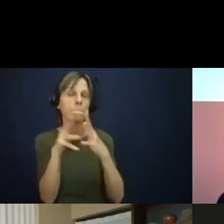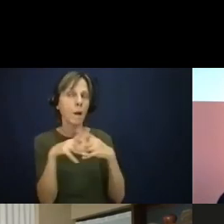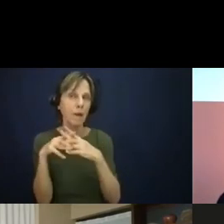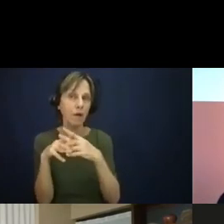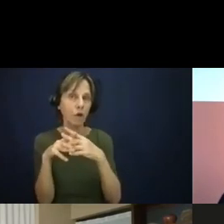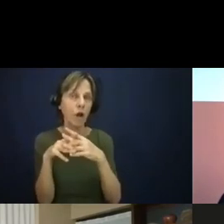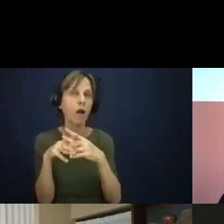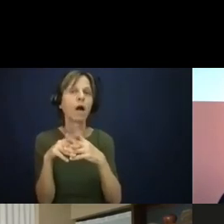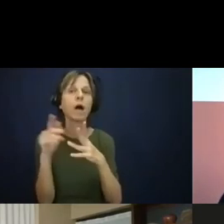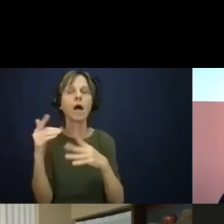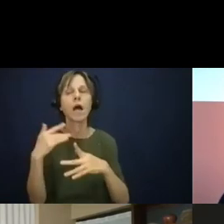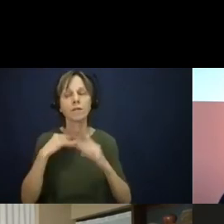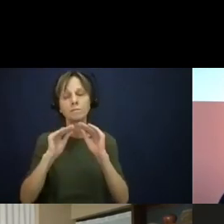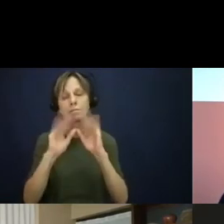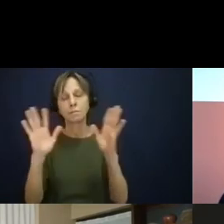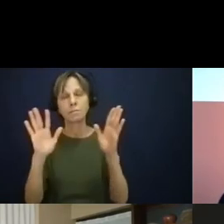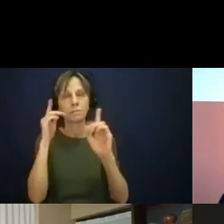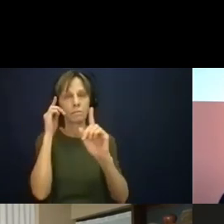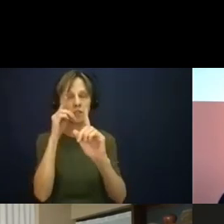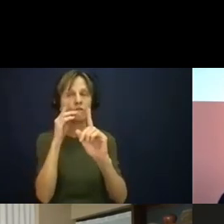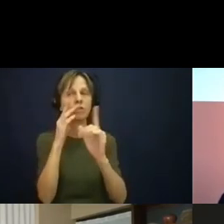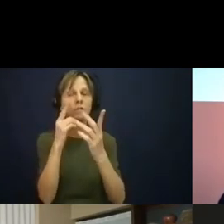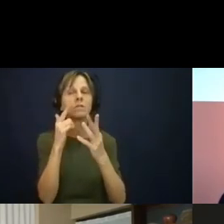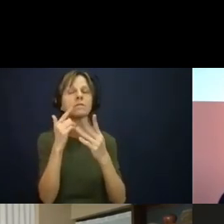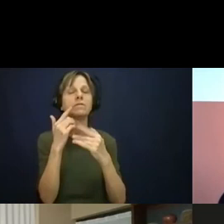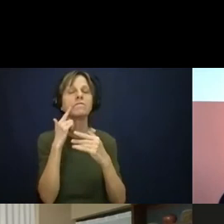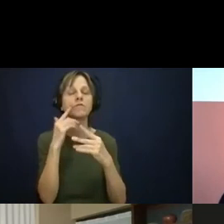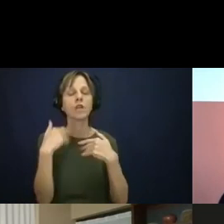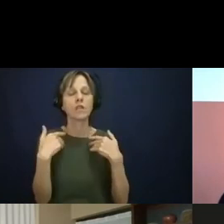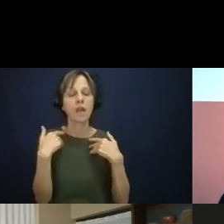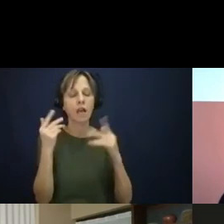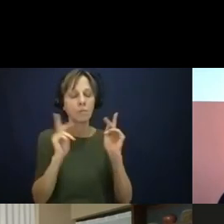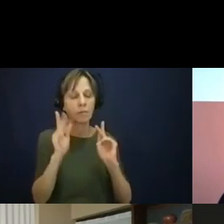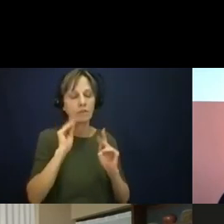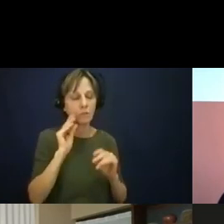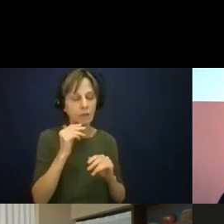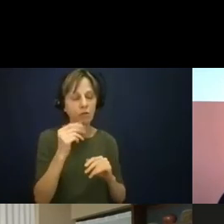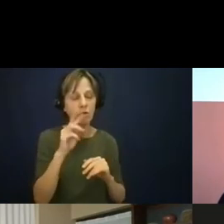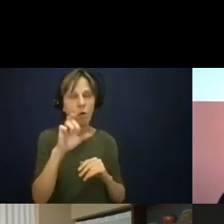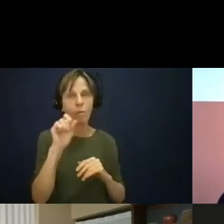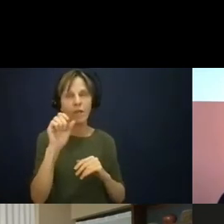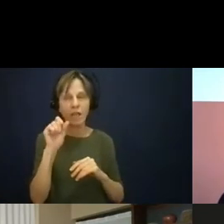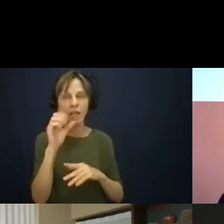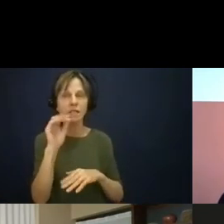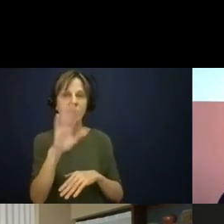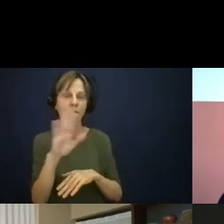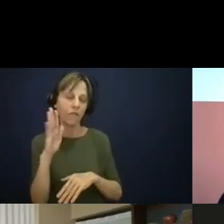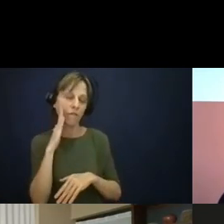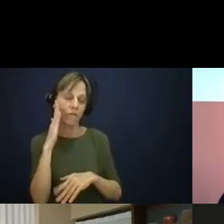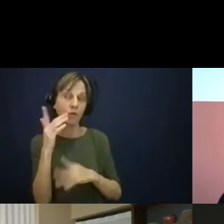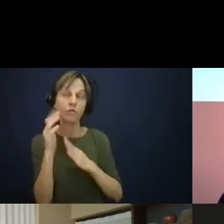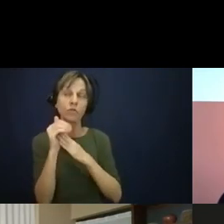has an explicit mission of centering young people experiencing homelessness and determining their own future. And it's led and staffed by people with